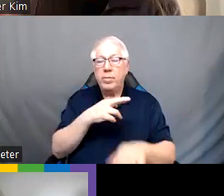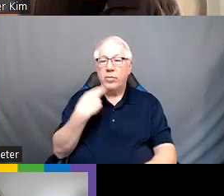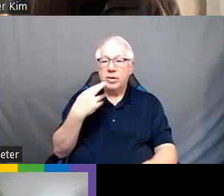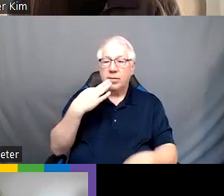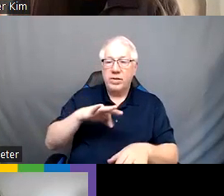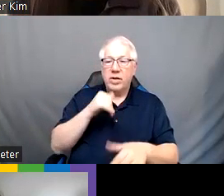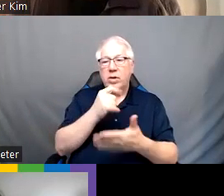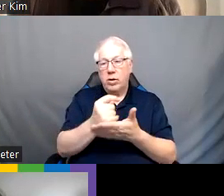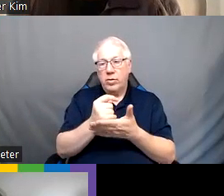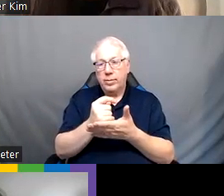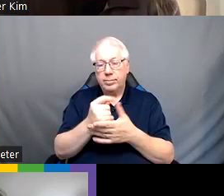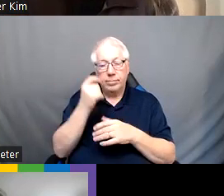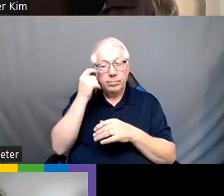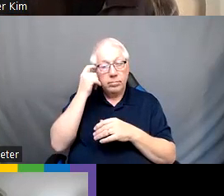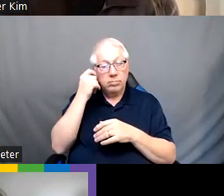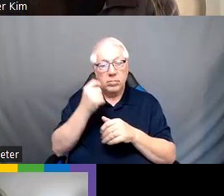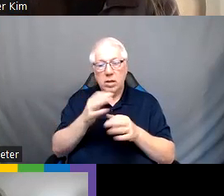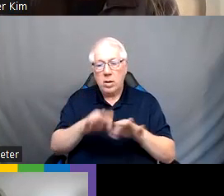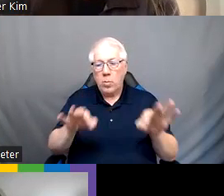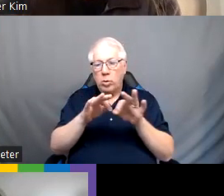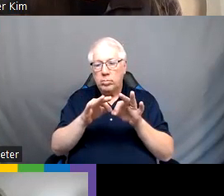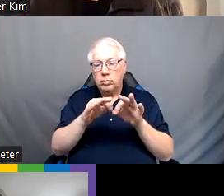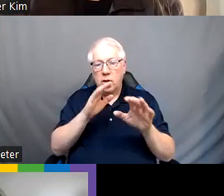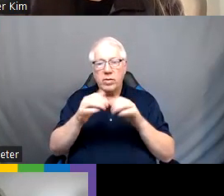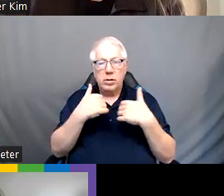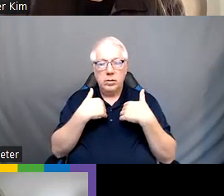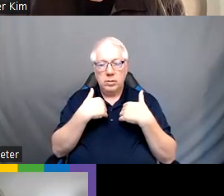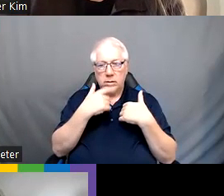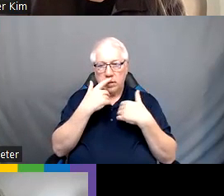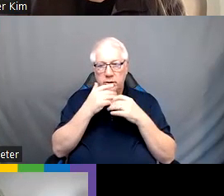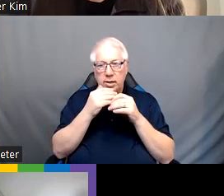not treating is also an important conversation to have.